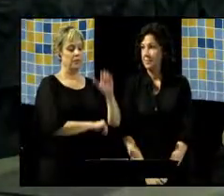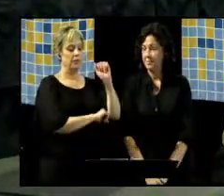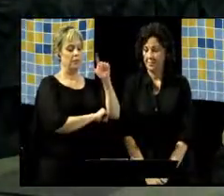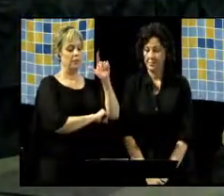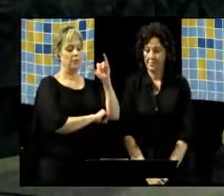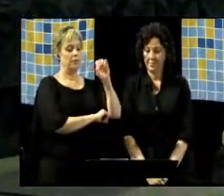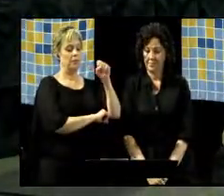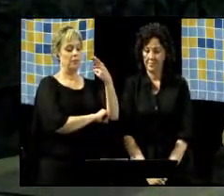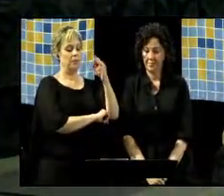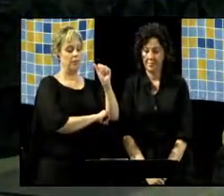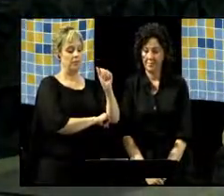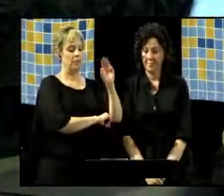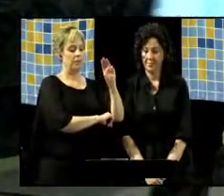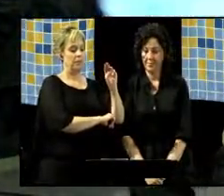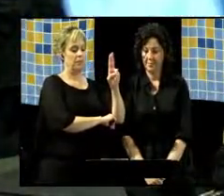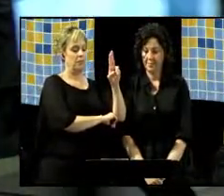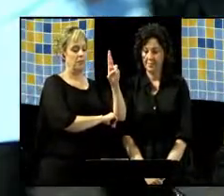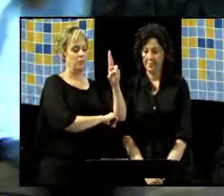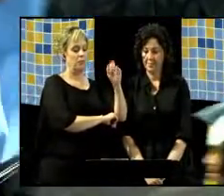Alicia Ivriana Murray.